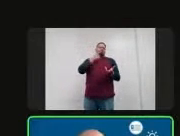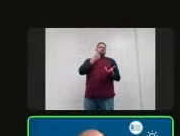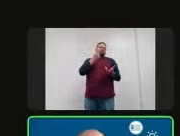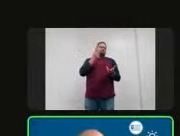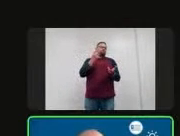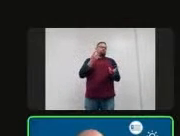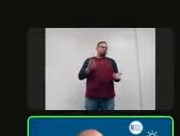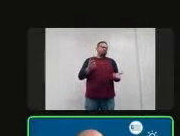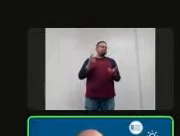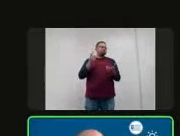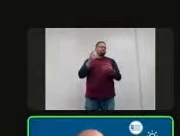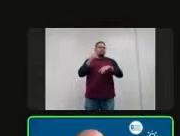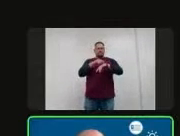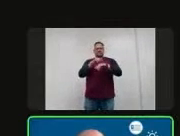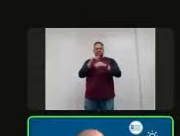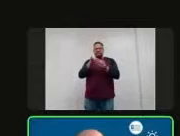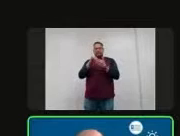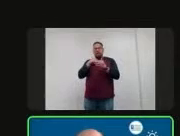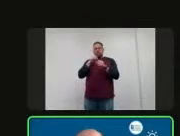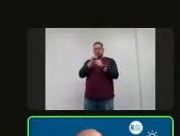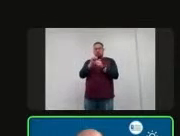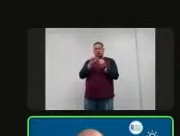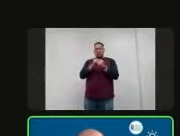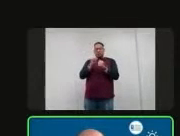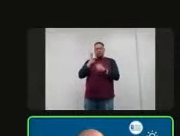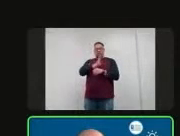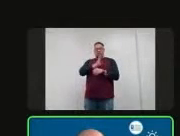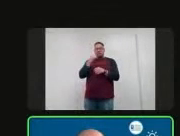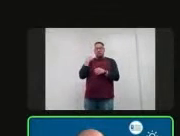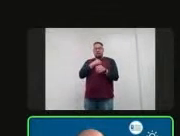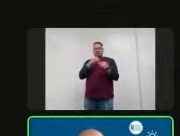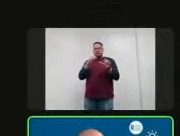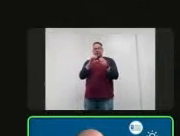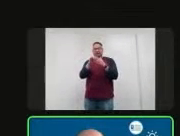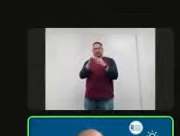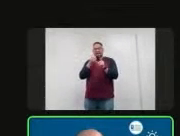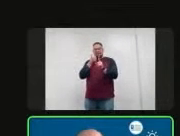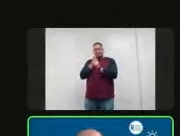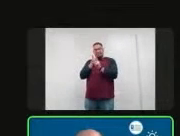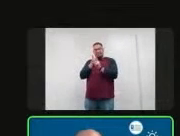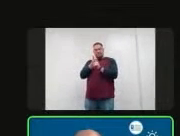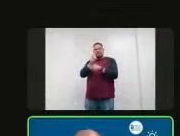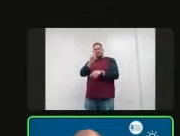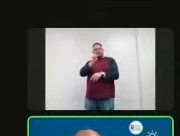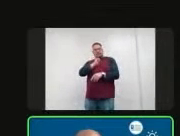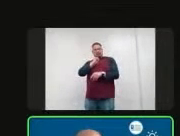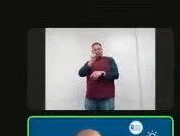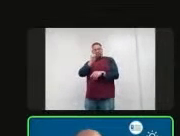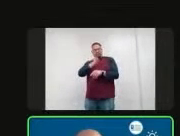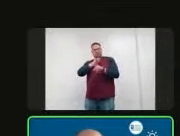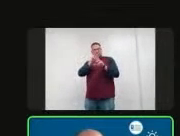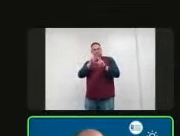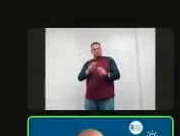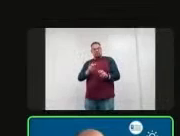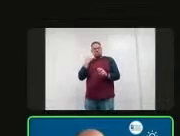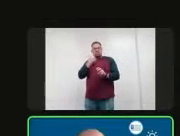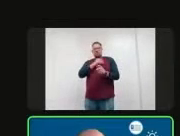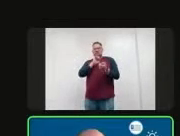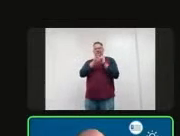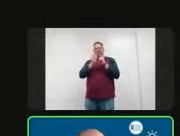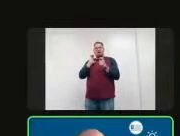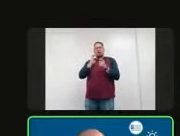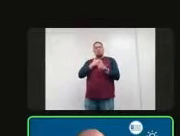the time that I've been working with the board, and we did a self-assessment, if I recall correctly, we have changed our